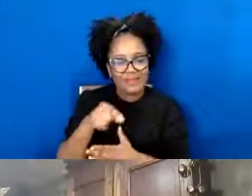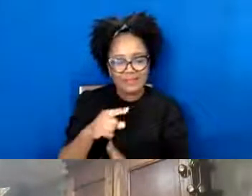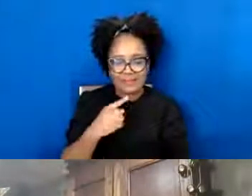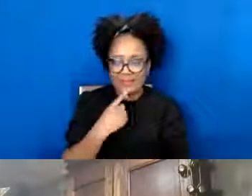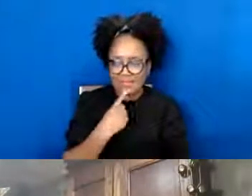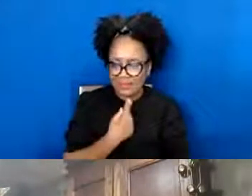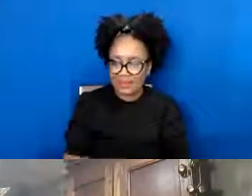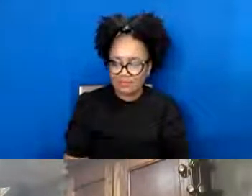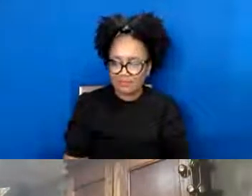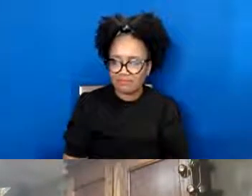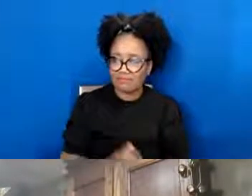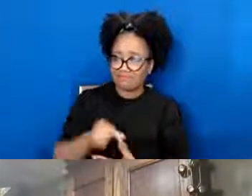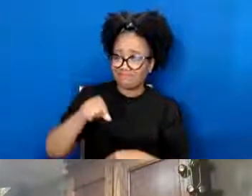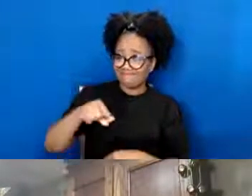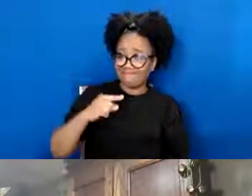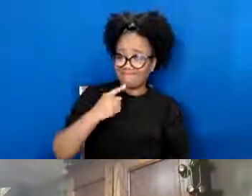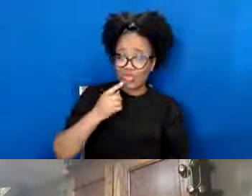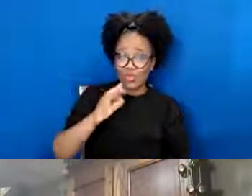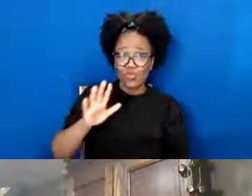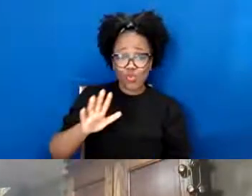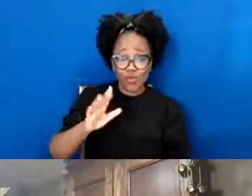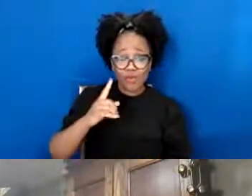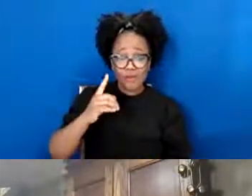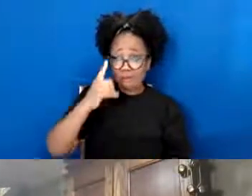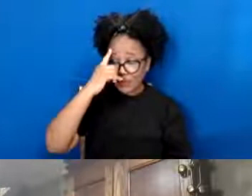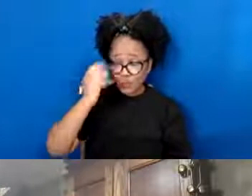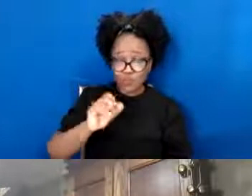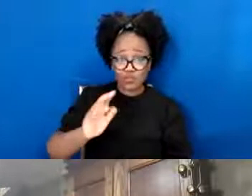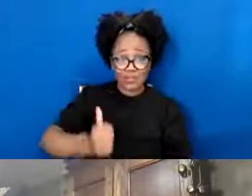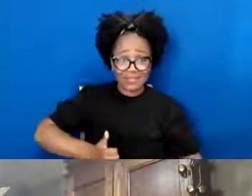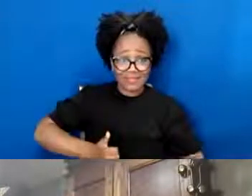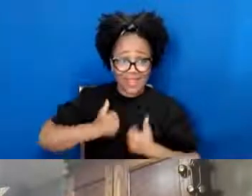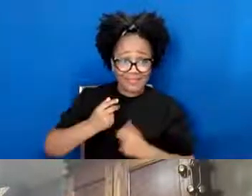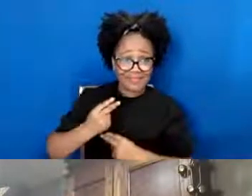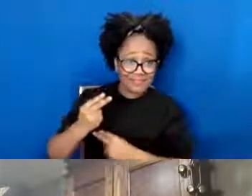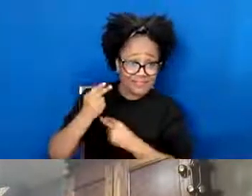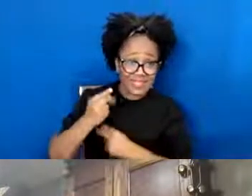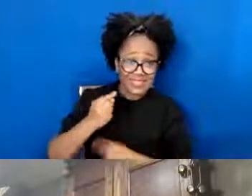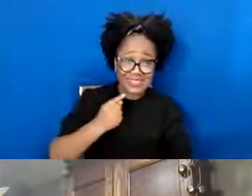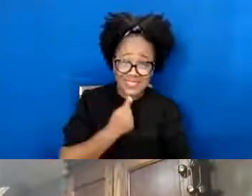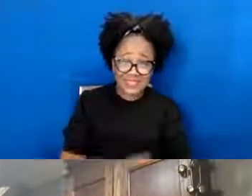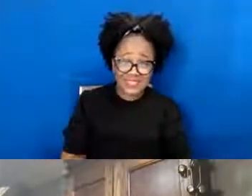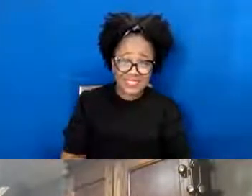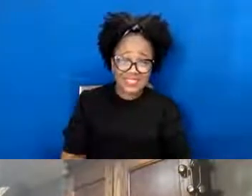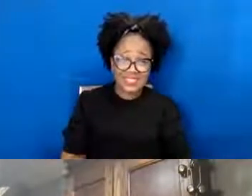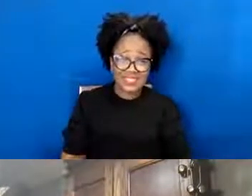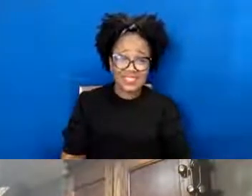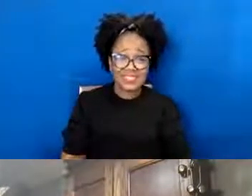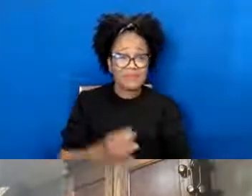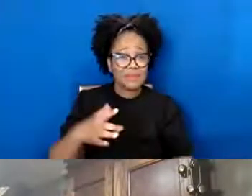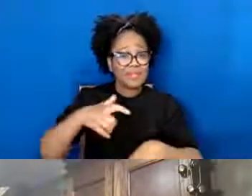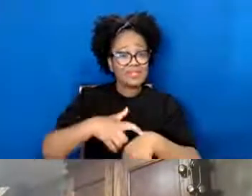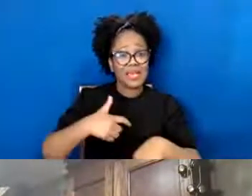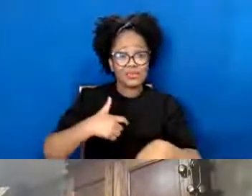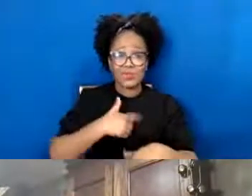when we talk about writer's block, we can mean whatever we say we mean. But a lot of times I think we mean, you know, like life is whooping my ass and I don't know how to